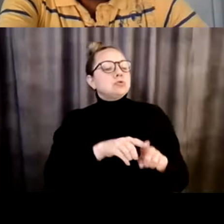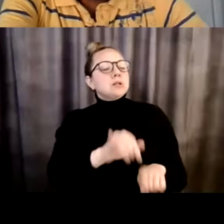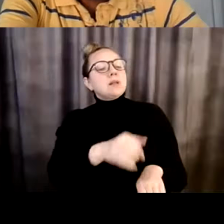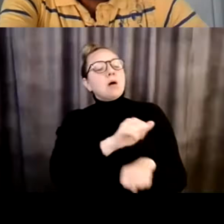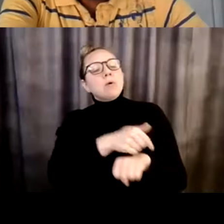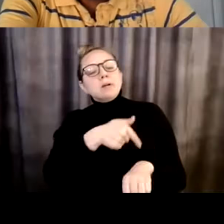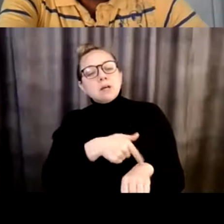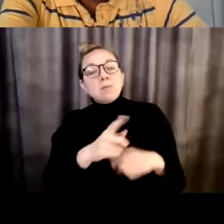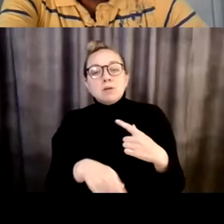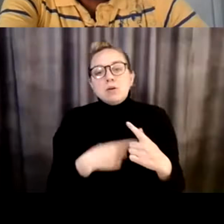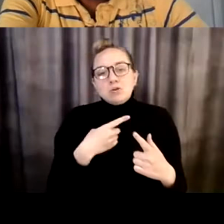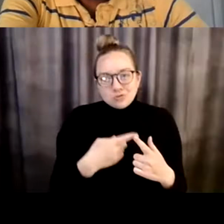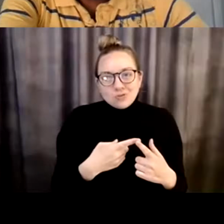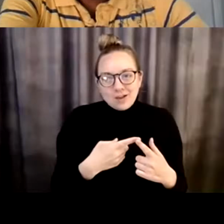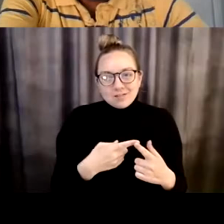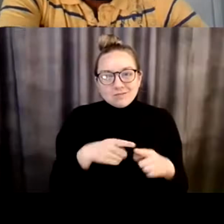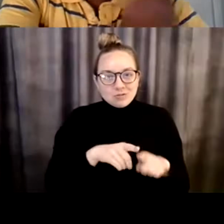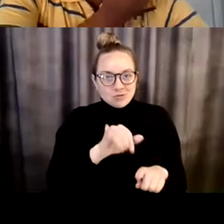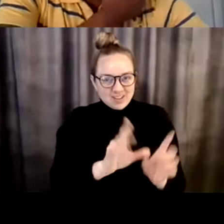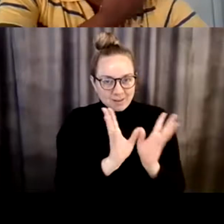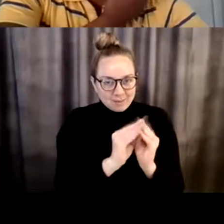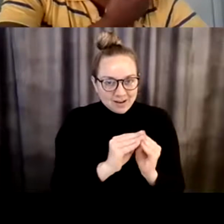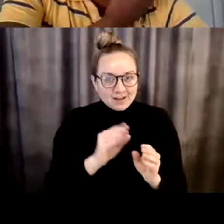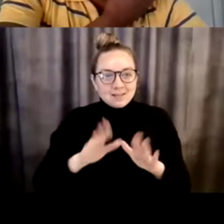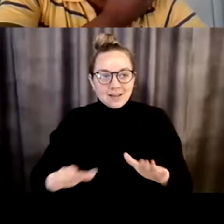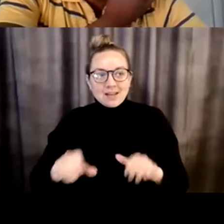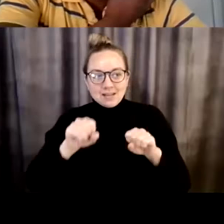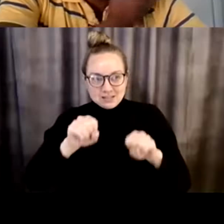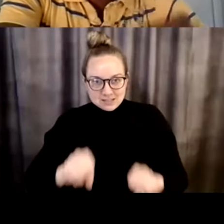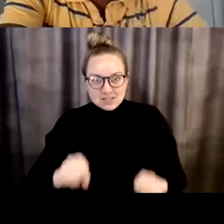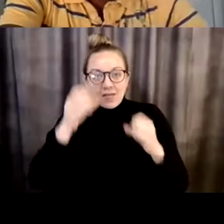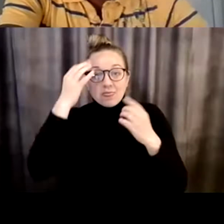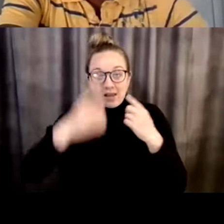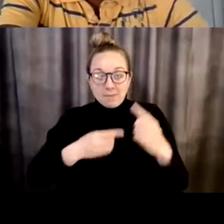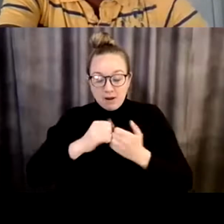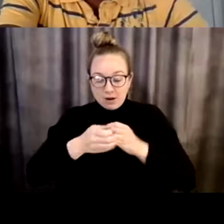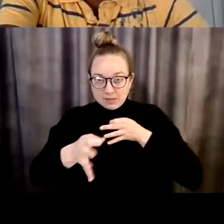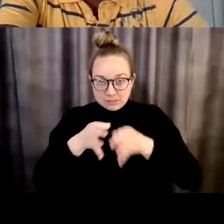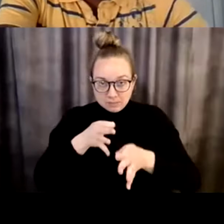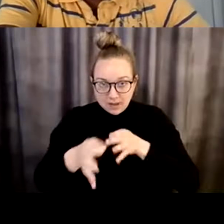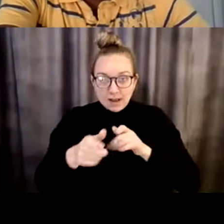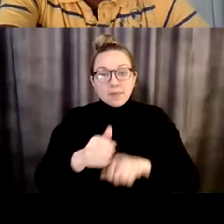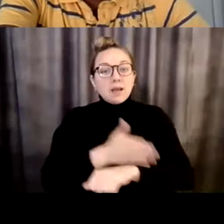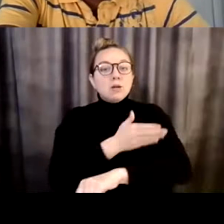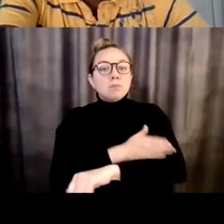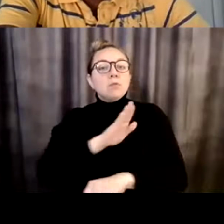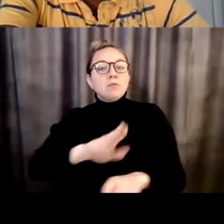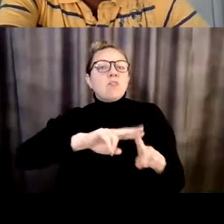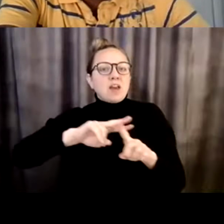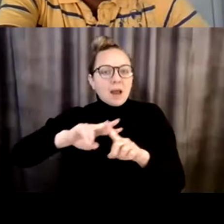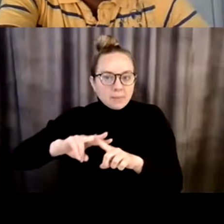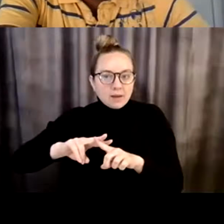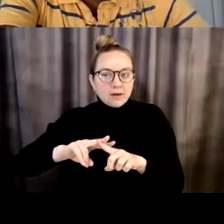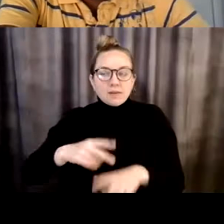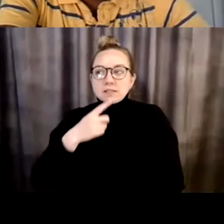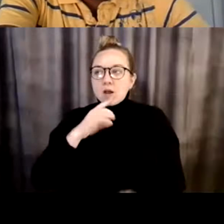to, again, work on their vocabulary, to work on processing and sequencing of what did you do first? Then what did you do?